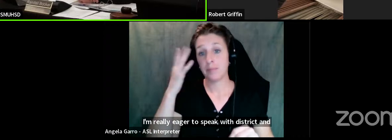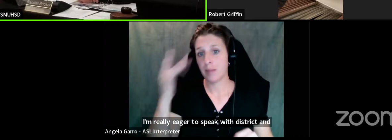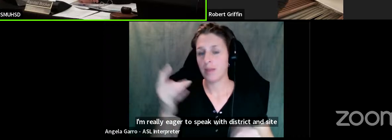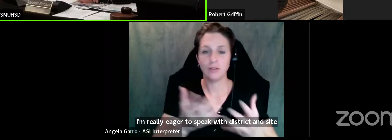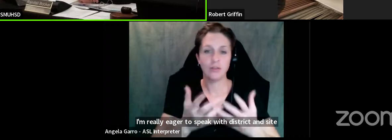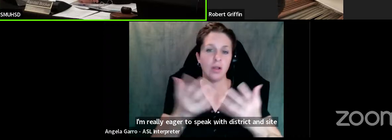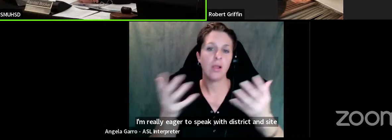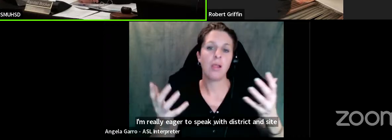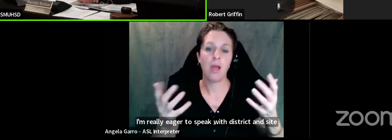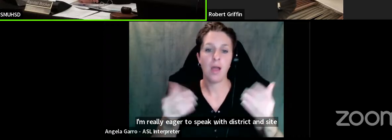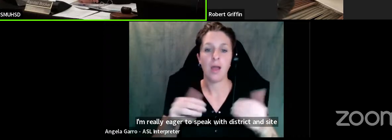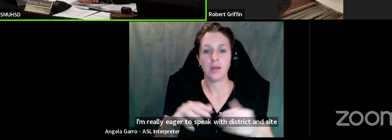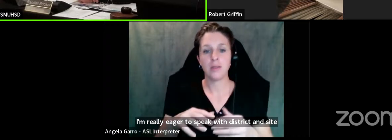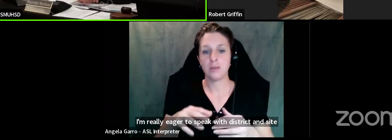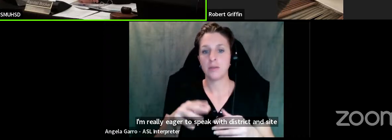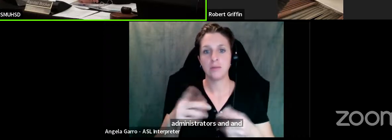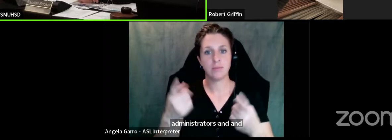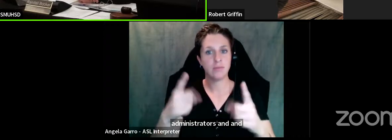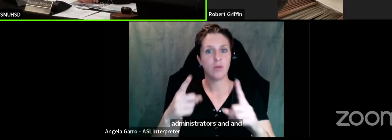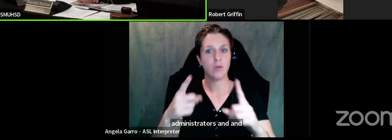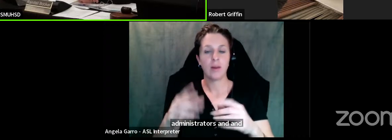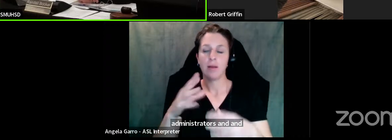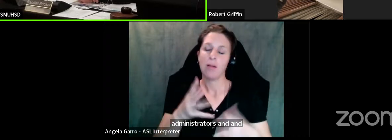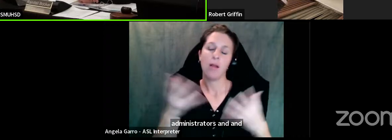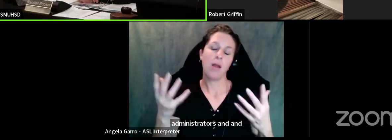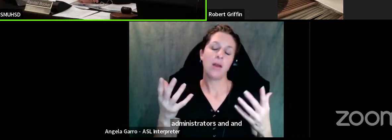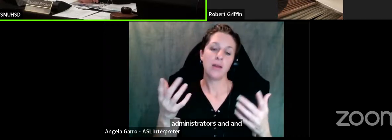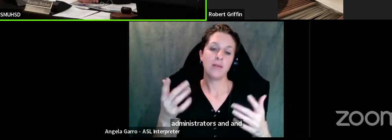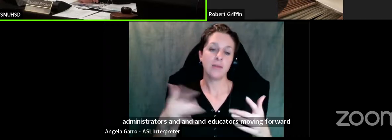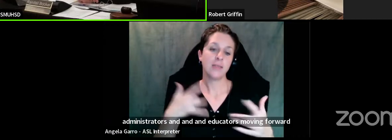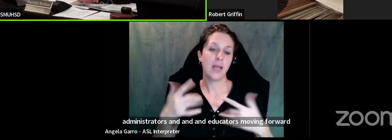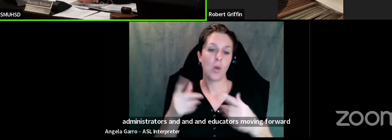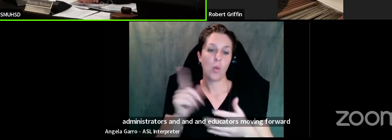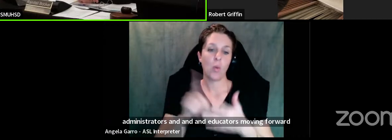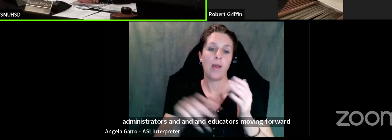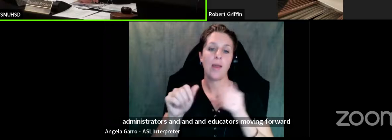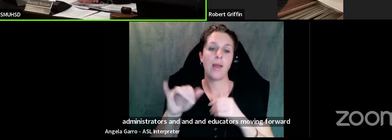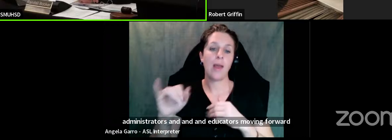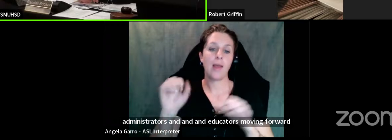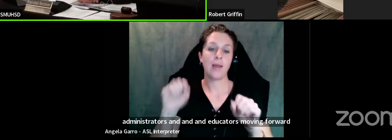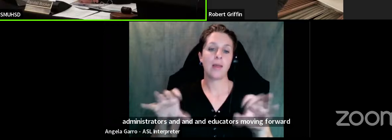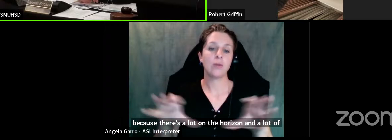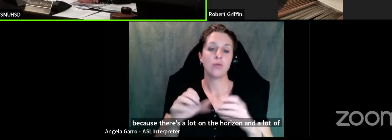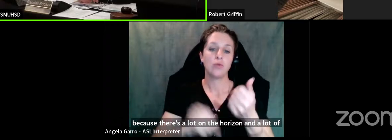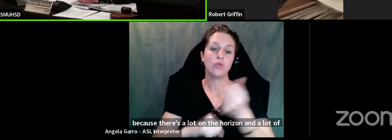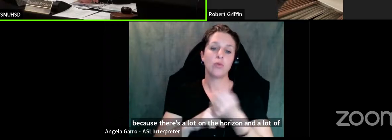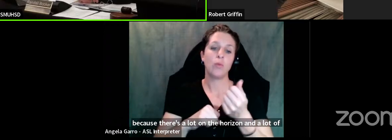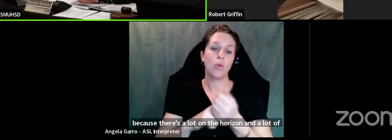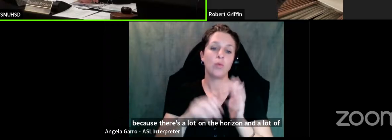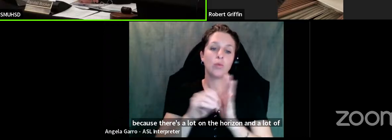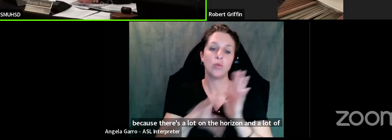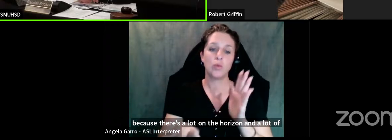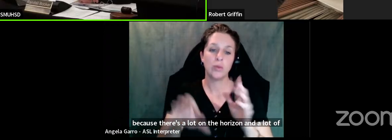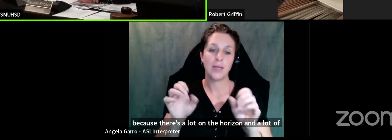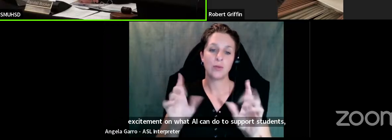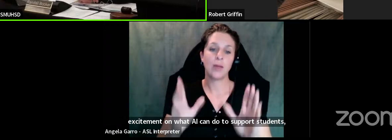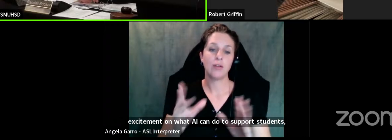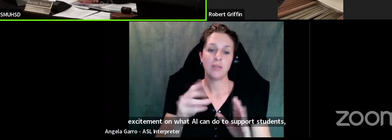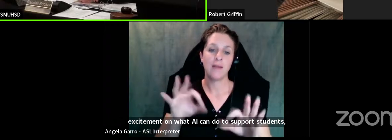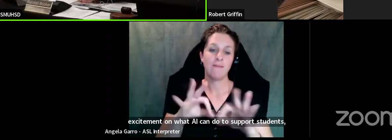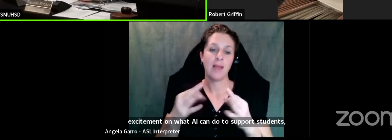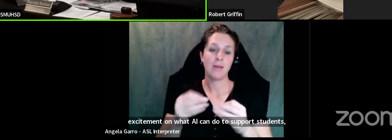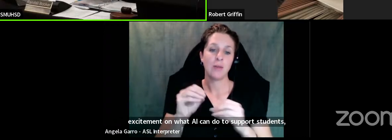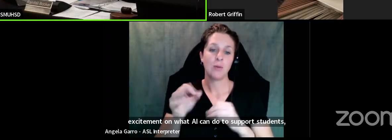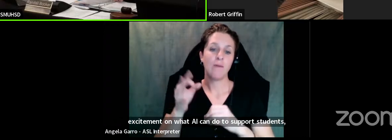on the horizon and a lot of excitement on what AI can do to support students, educators, and families moving forward. So I